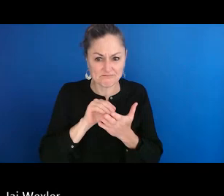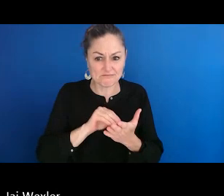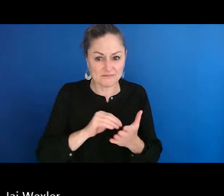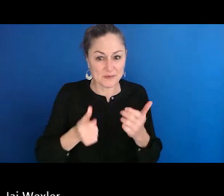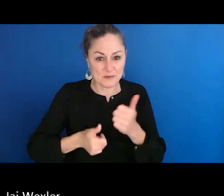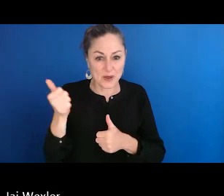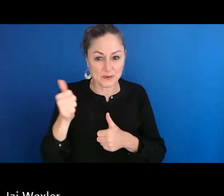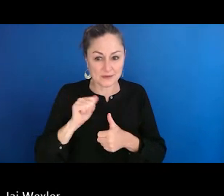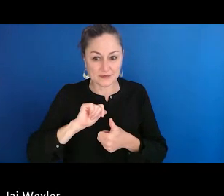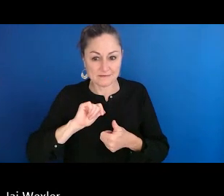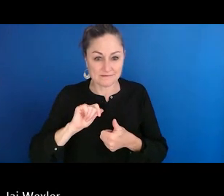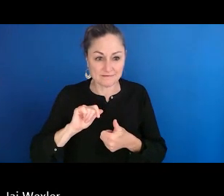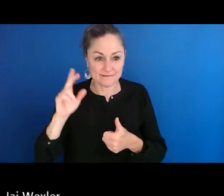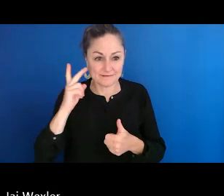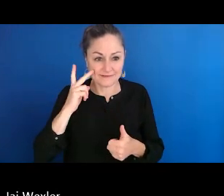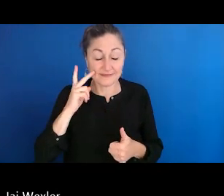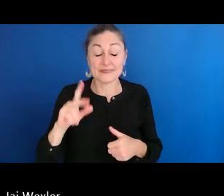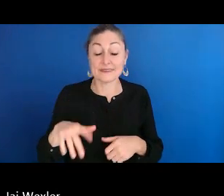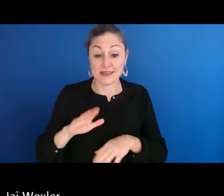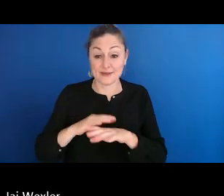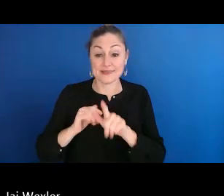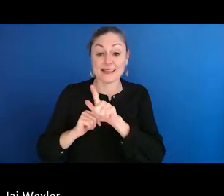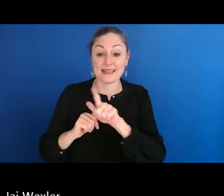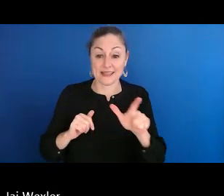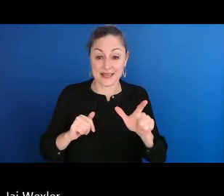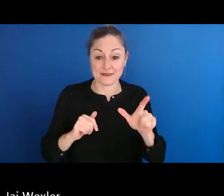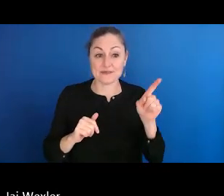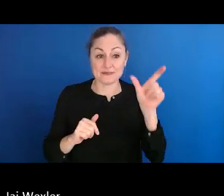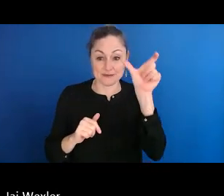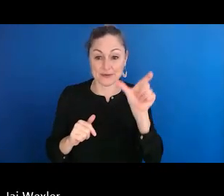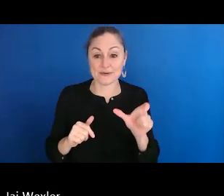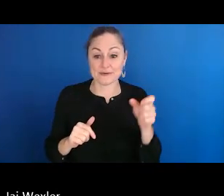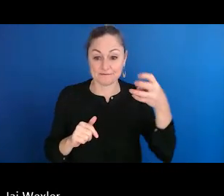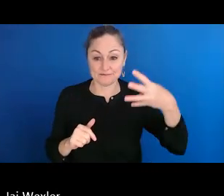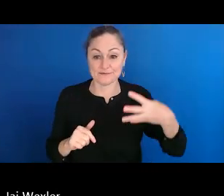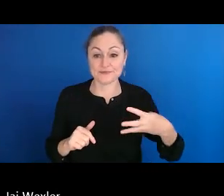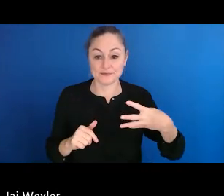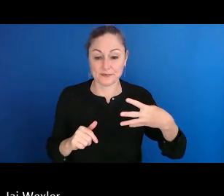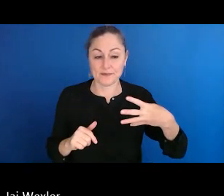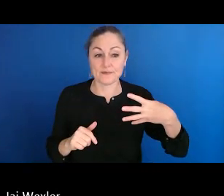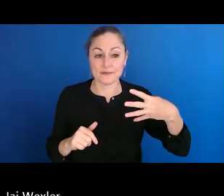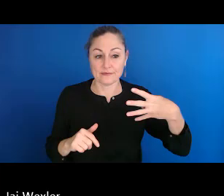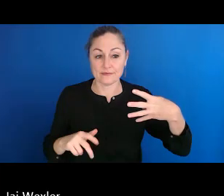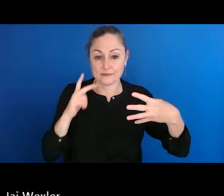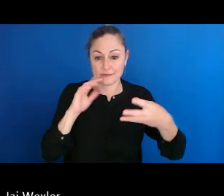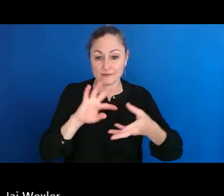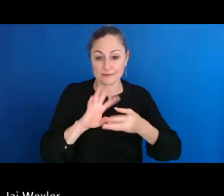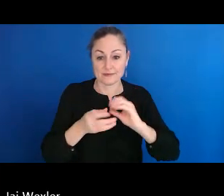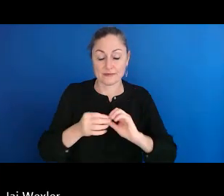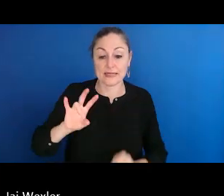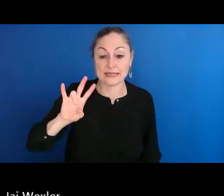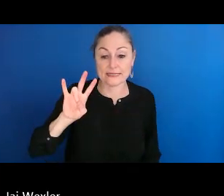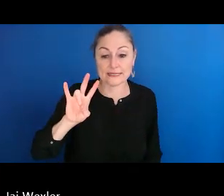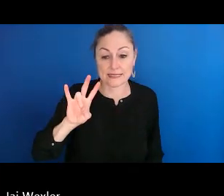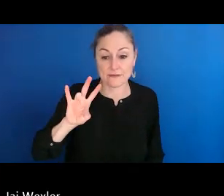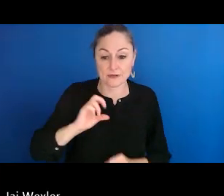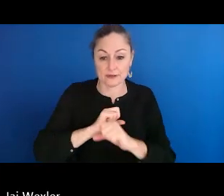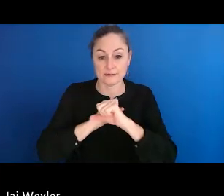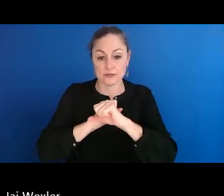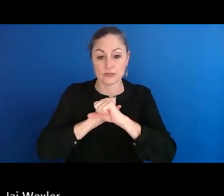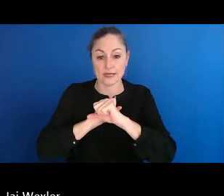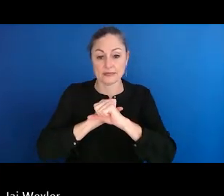So let's see. On the left-hand side of the screen, you can see that there are 7 protected classes under the Federal